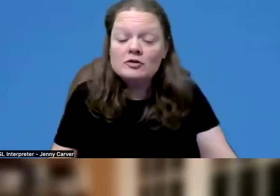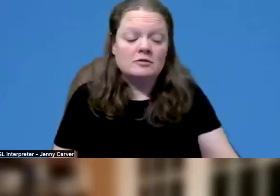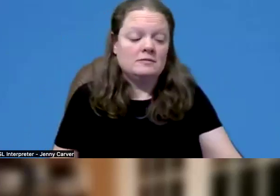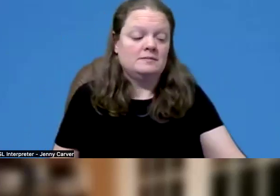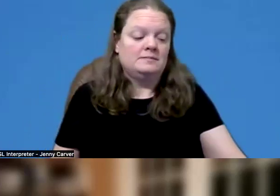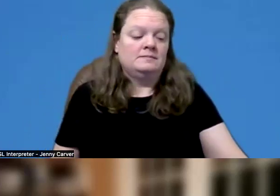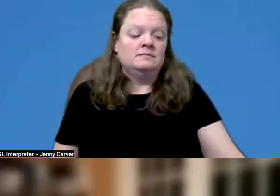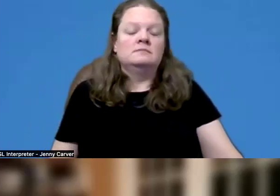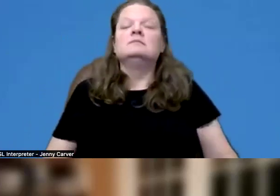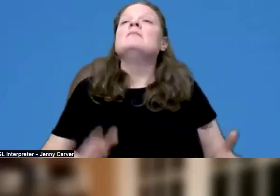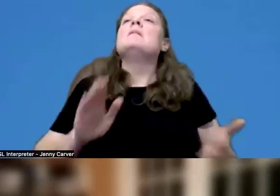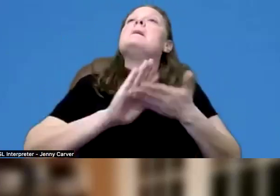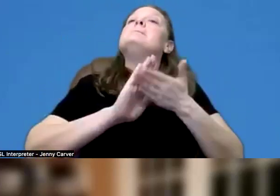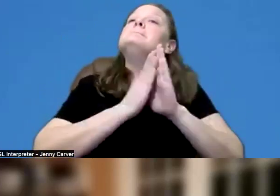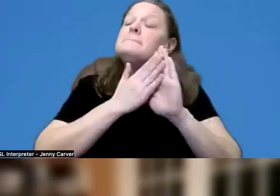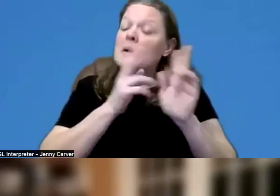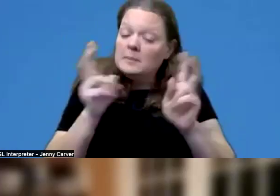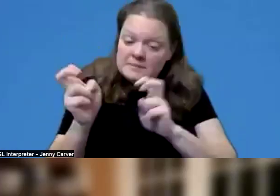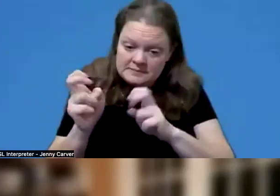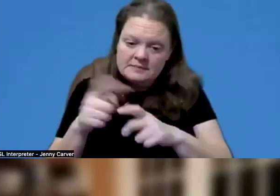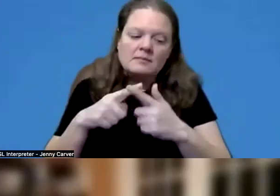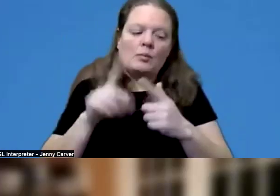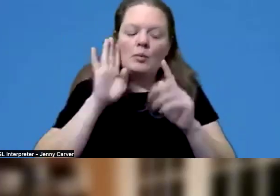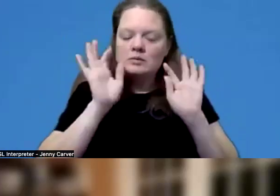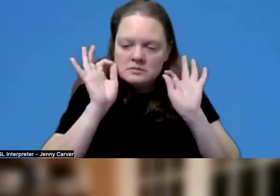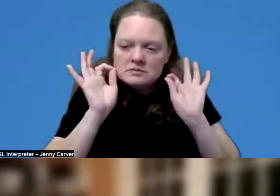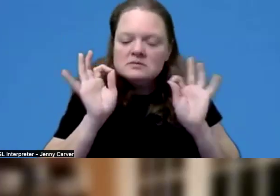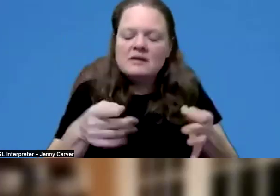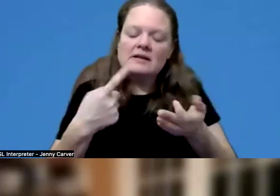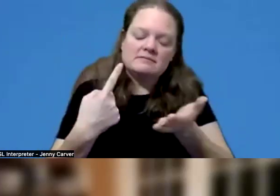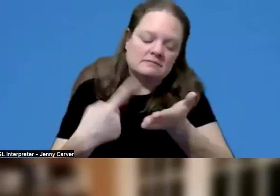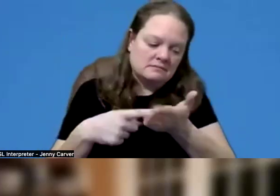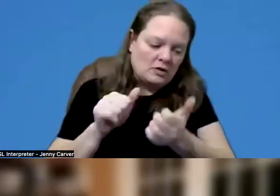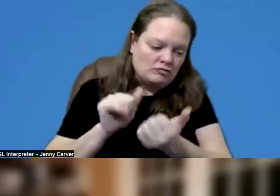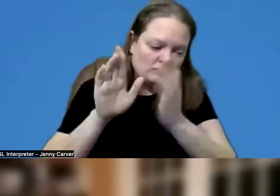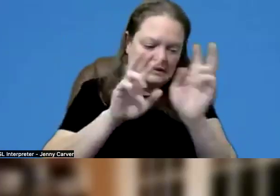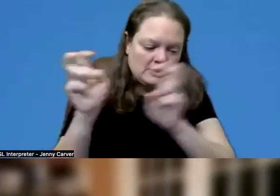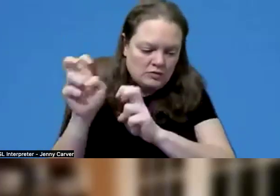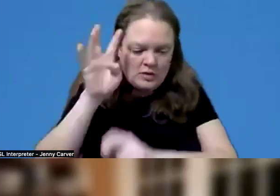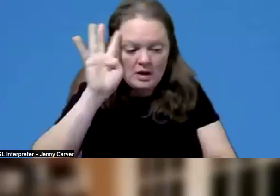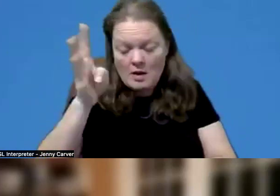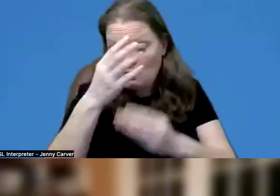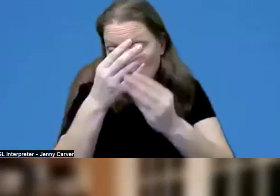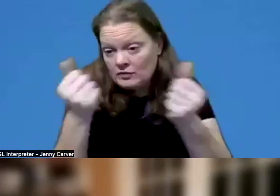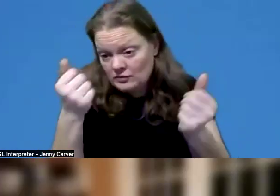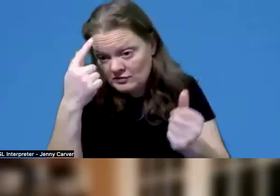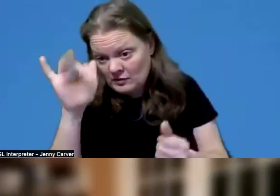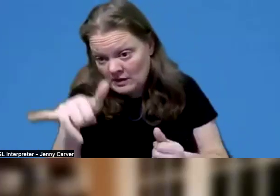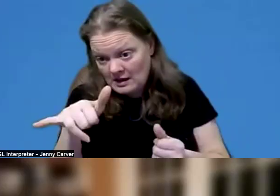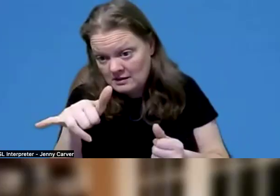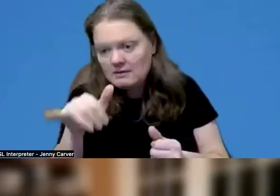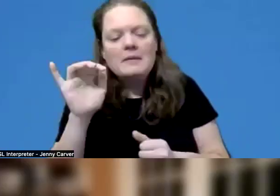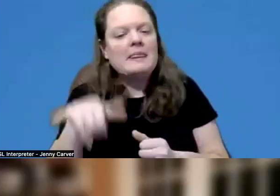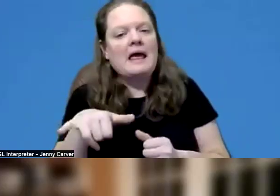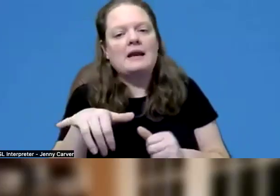that does become a problem, then we certainly will have to address that issue and come up with a solution. But that has